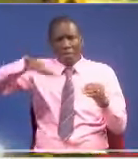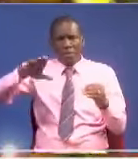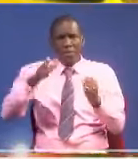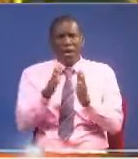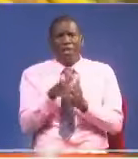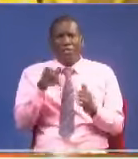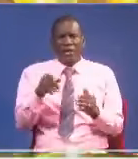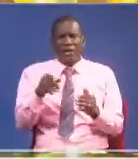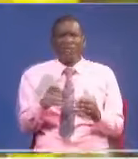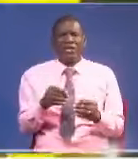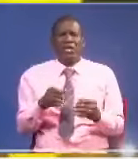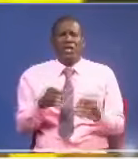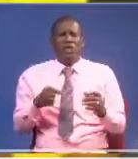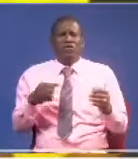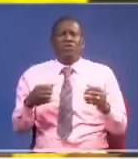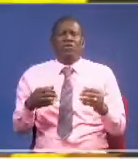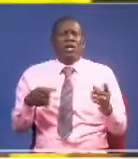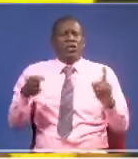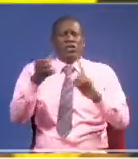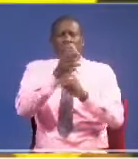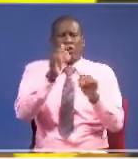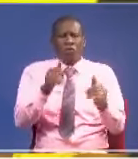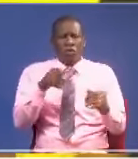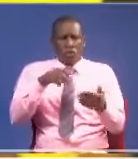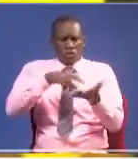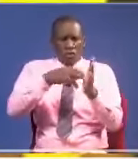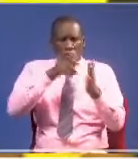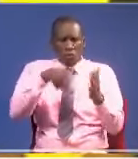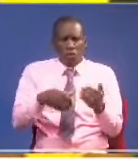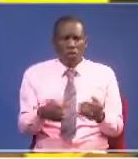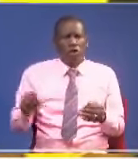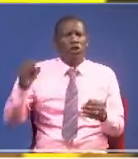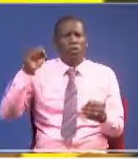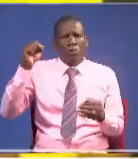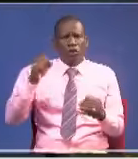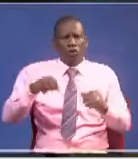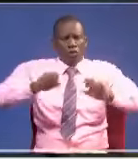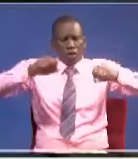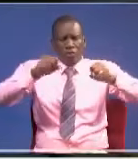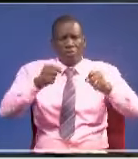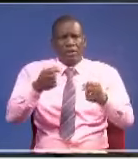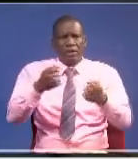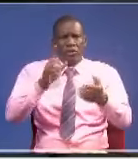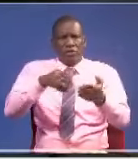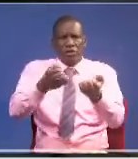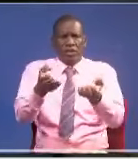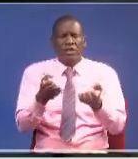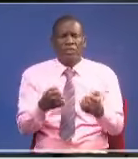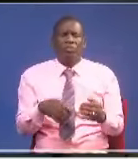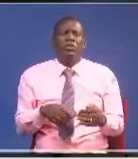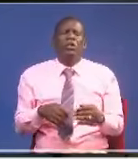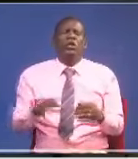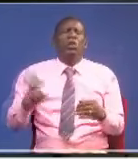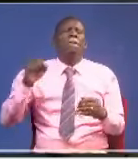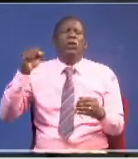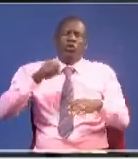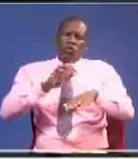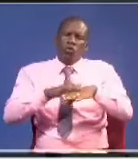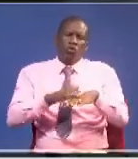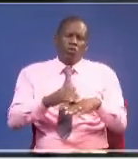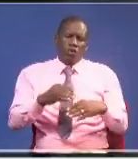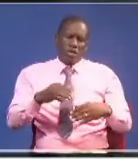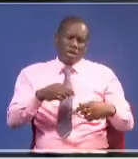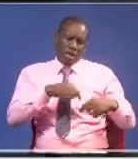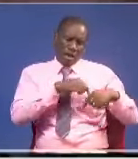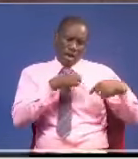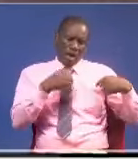political will for its realization. What remains, they say, is political consensus. In terms of political goodwill,